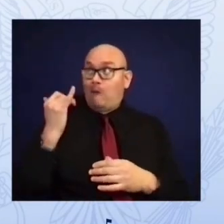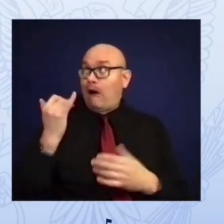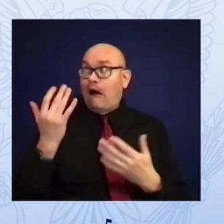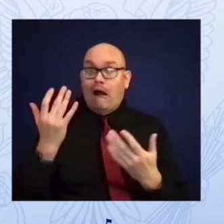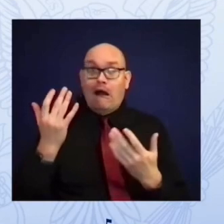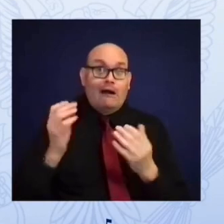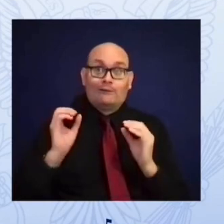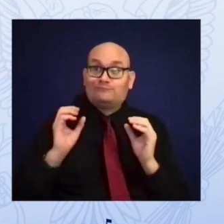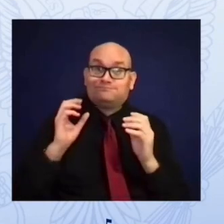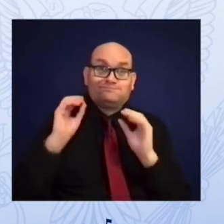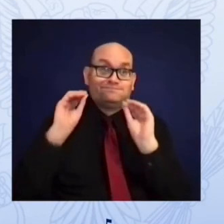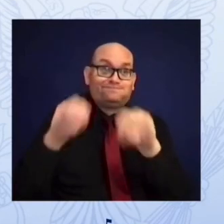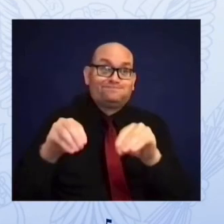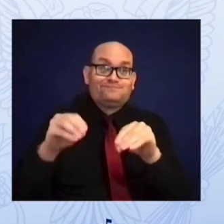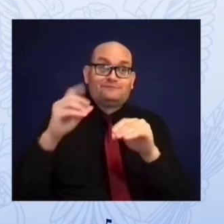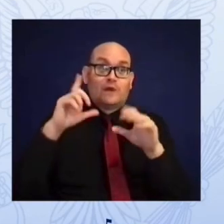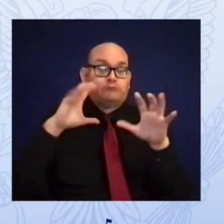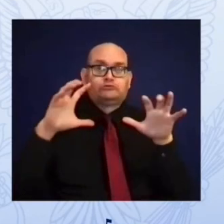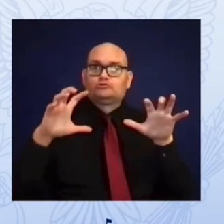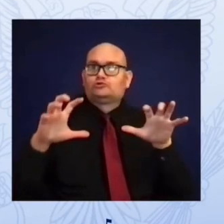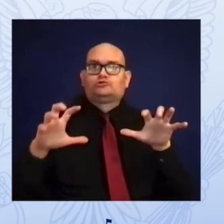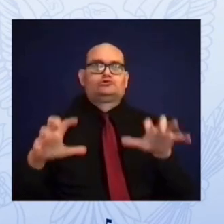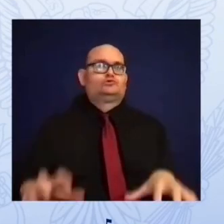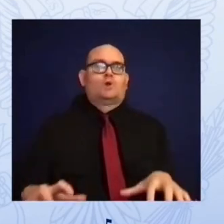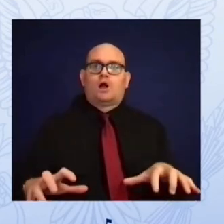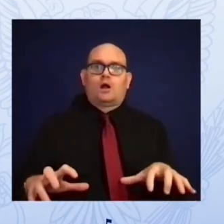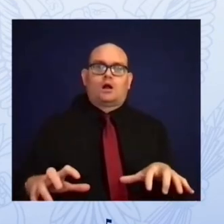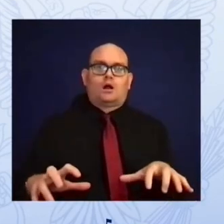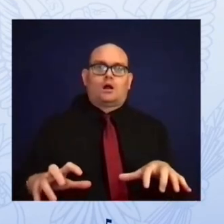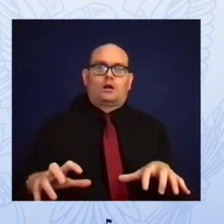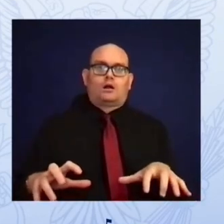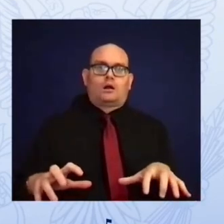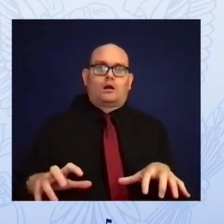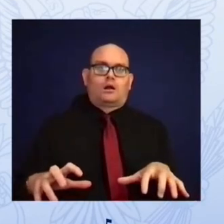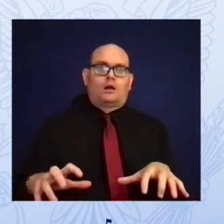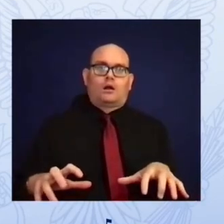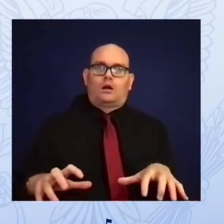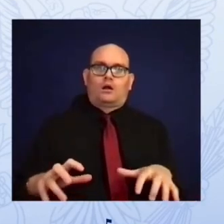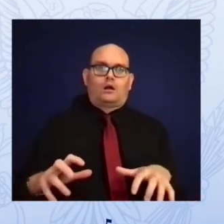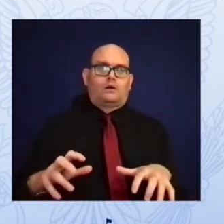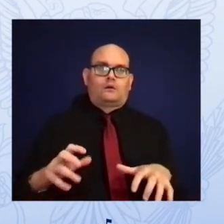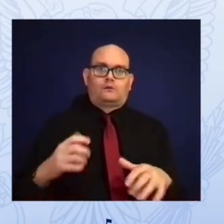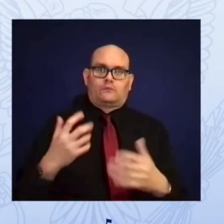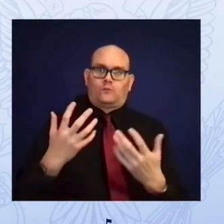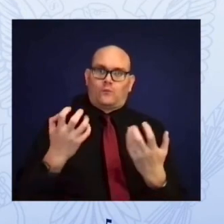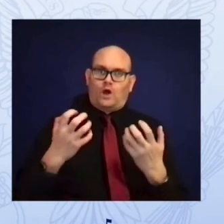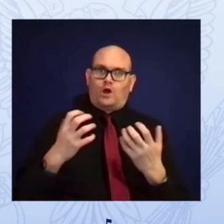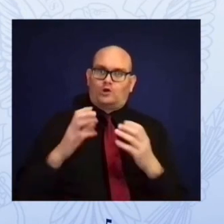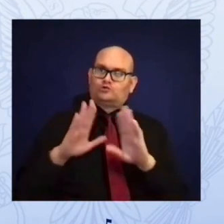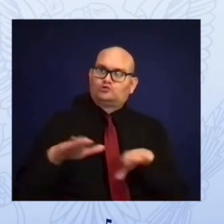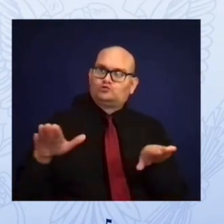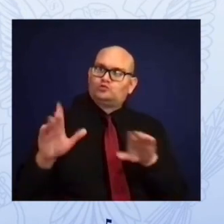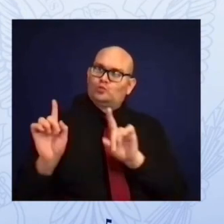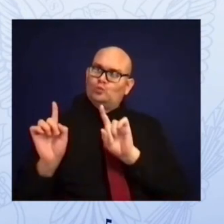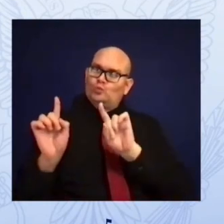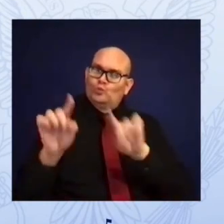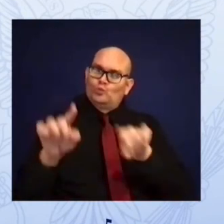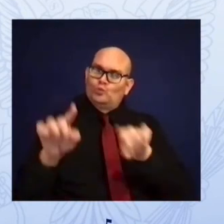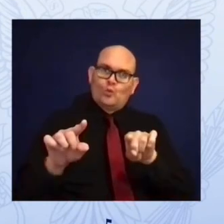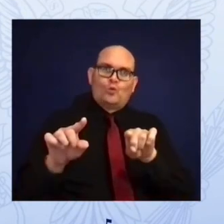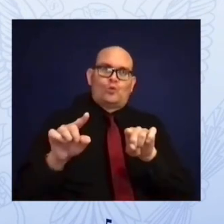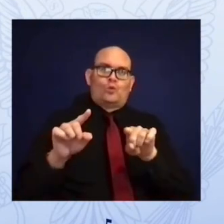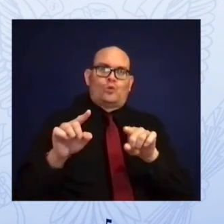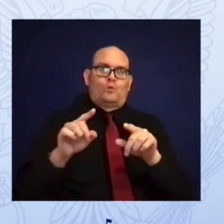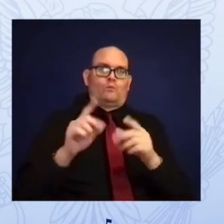who visit to see themselves in this place so we can spark that lifelong love of learning that